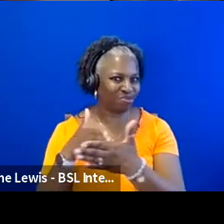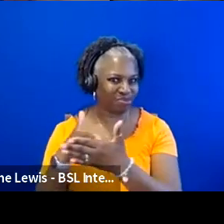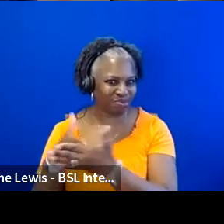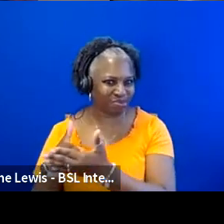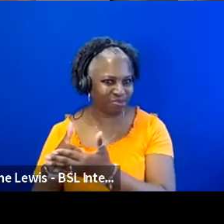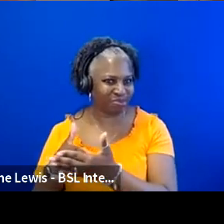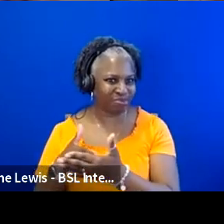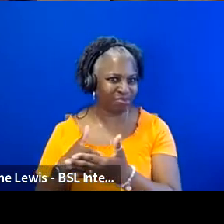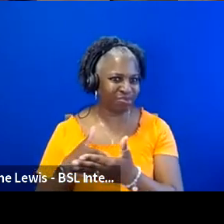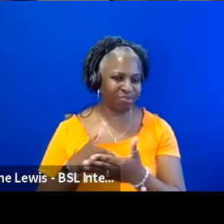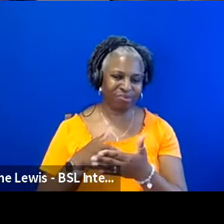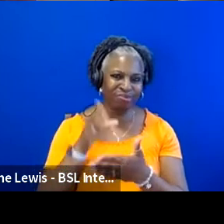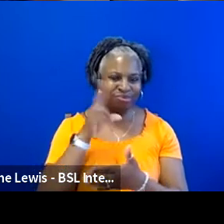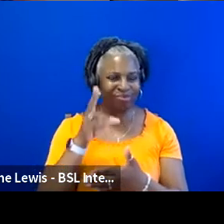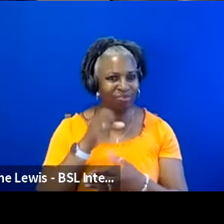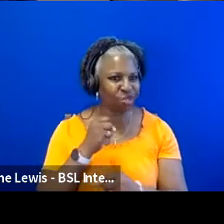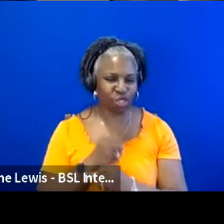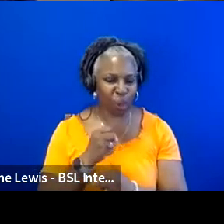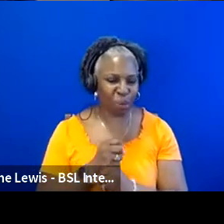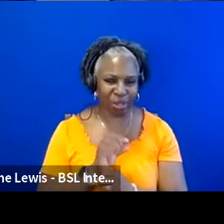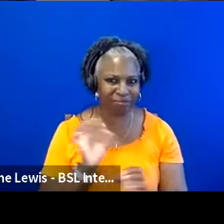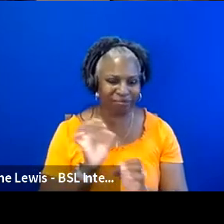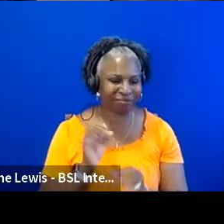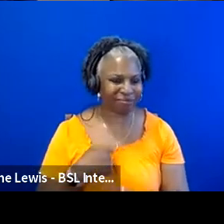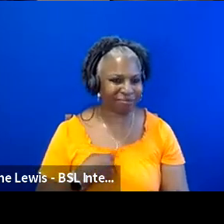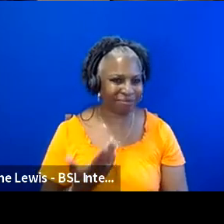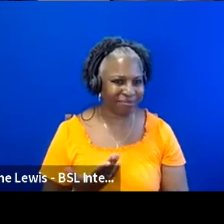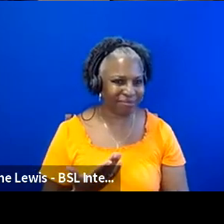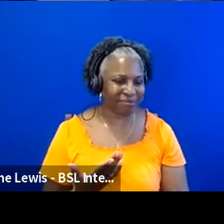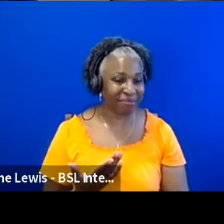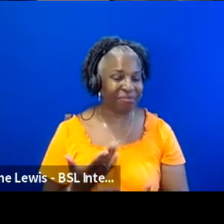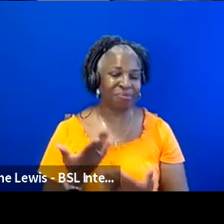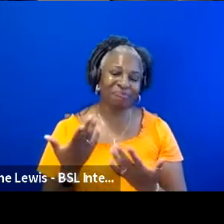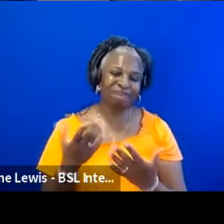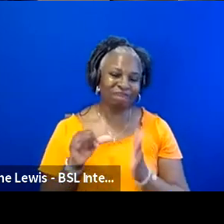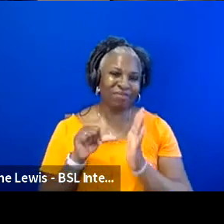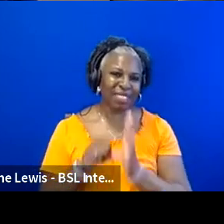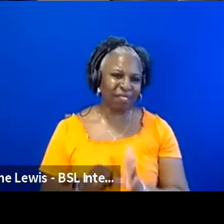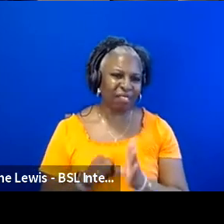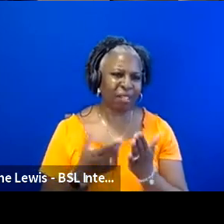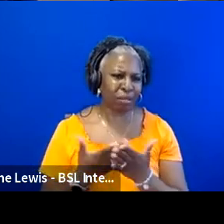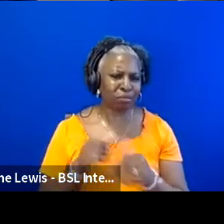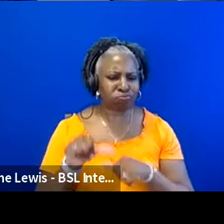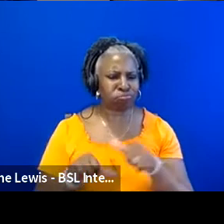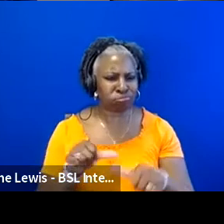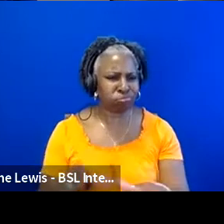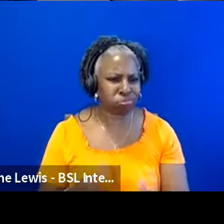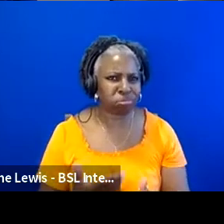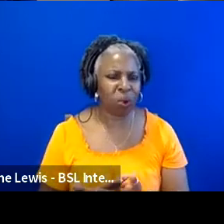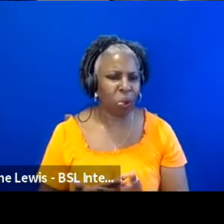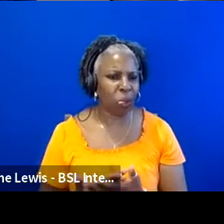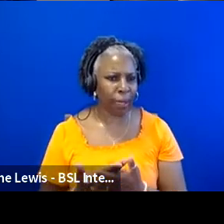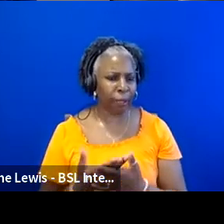or even people who live here for maybe 5 or 10 years. So this is also a kind of little